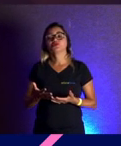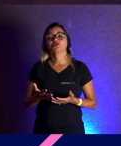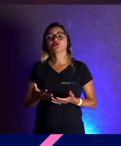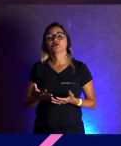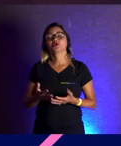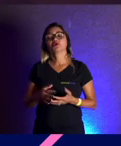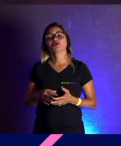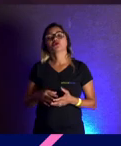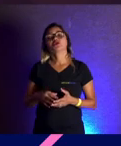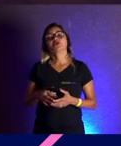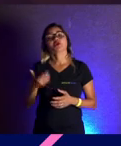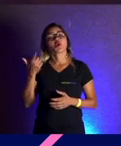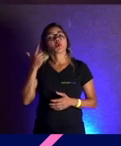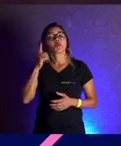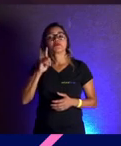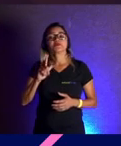sistema